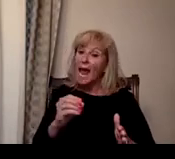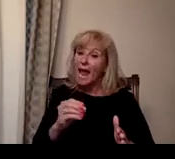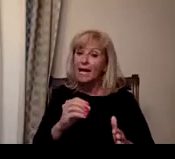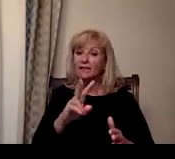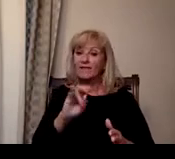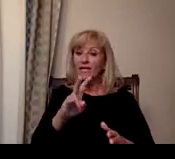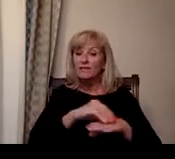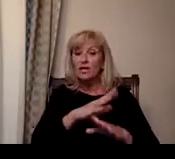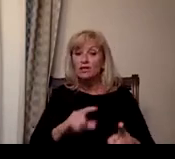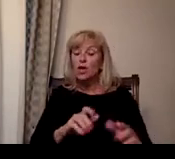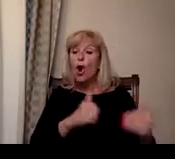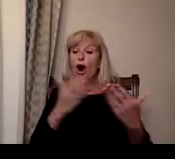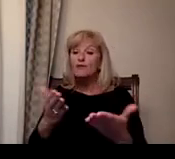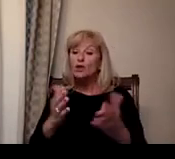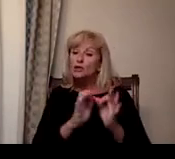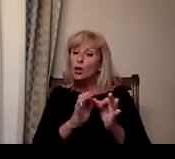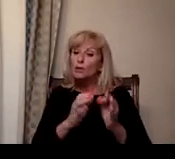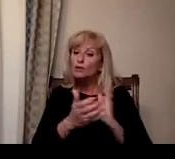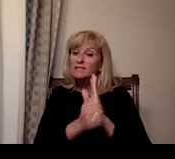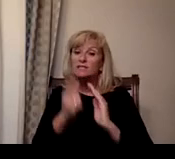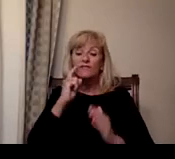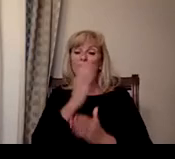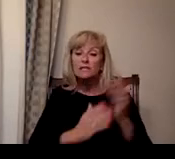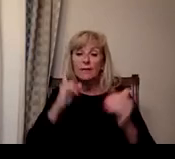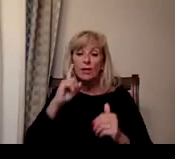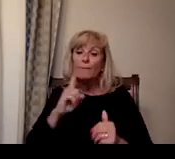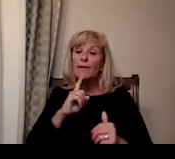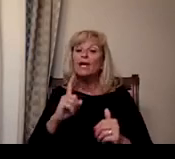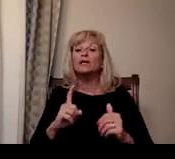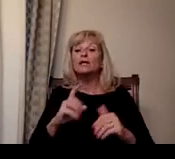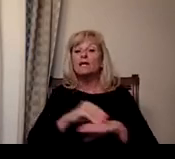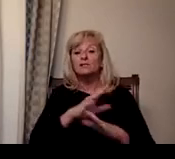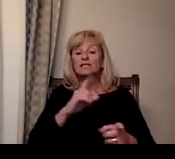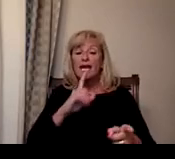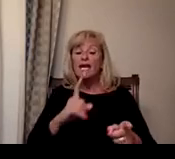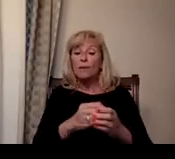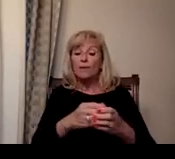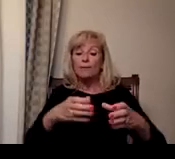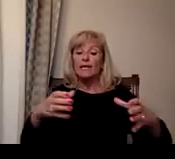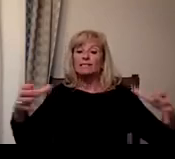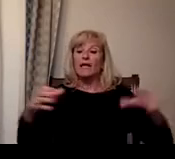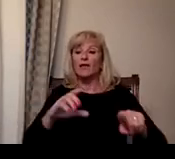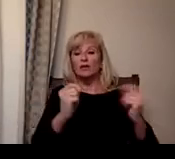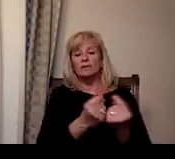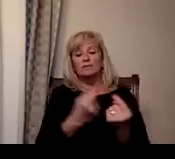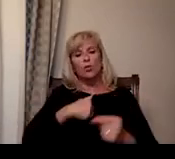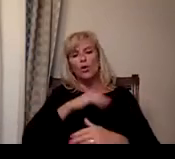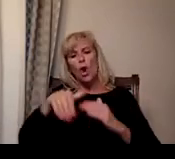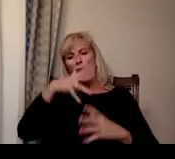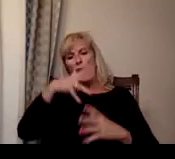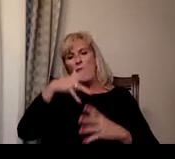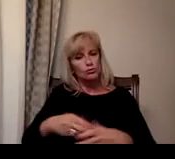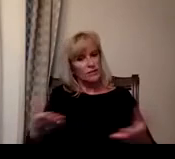to offer her interpretive skills to some of our hearing impaired consultants who are building their teams. We are all inclusive here at